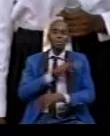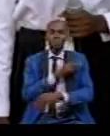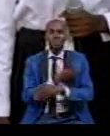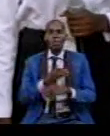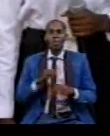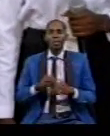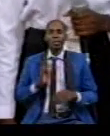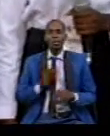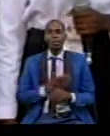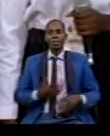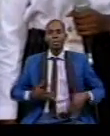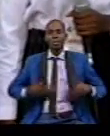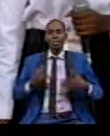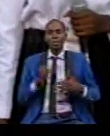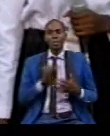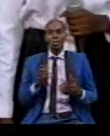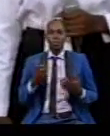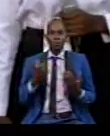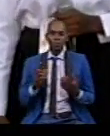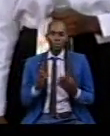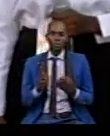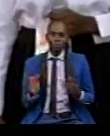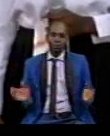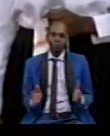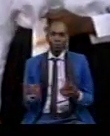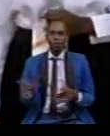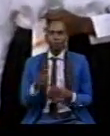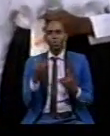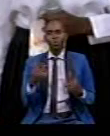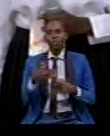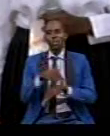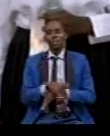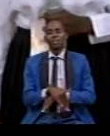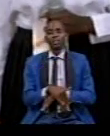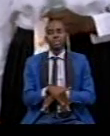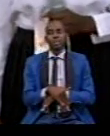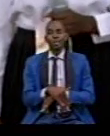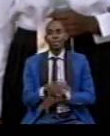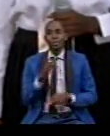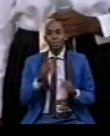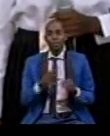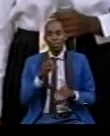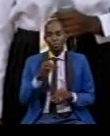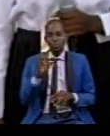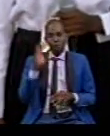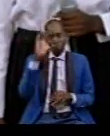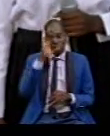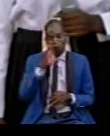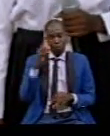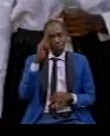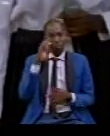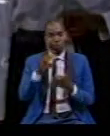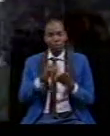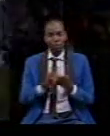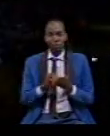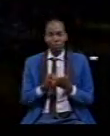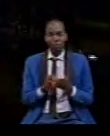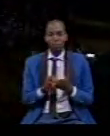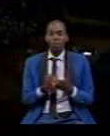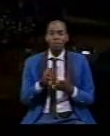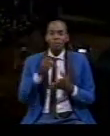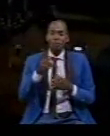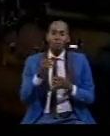every one of you now in Jesus' name. Thank you, Lord. Thank you,